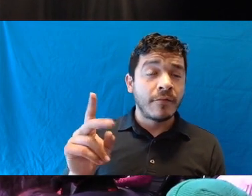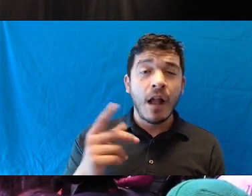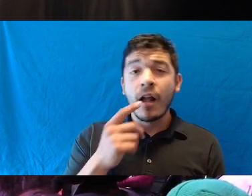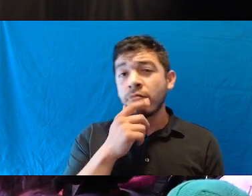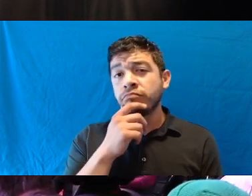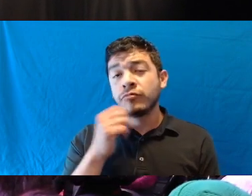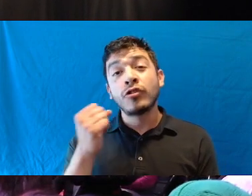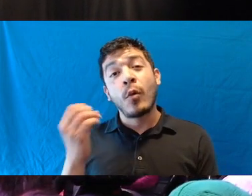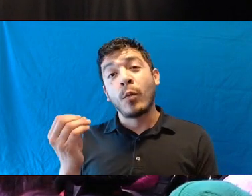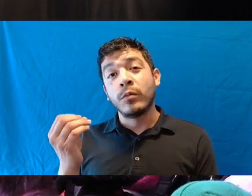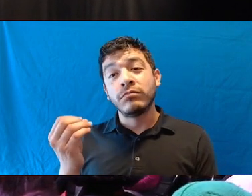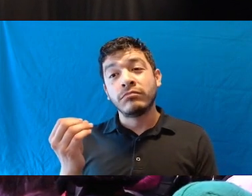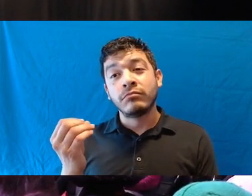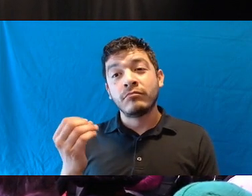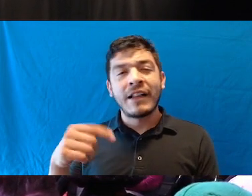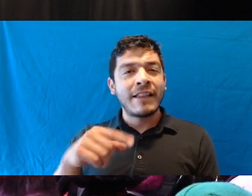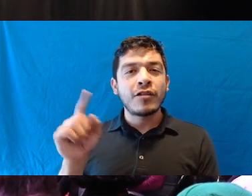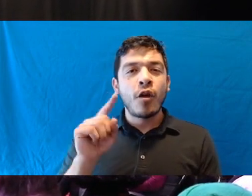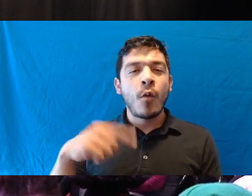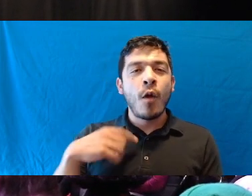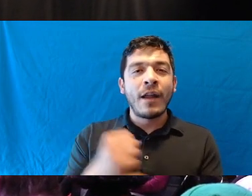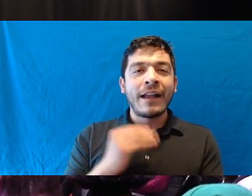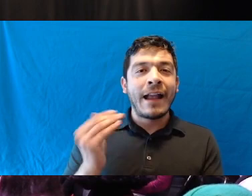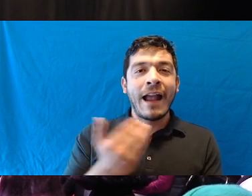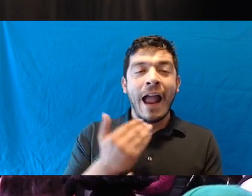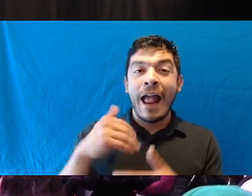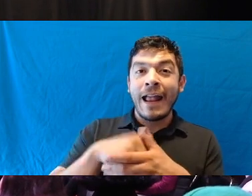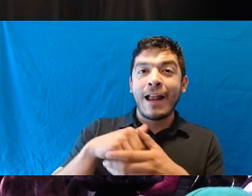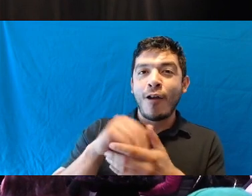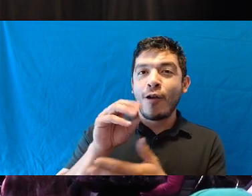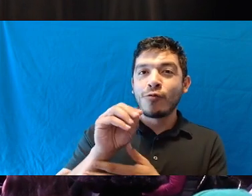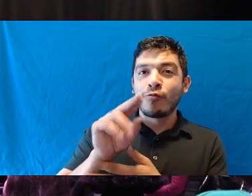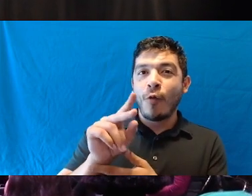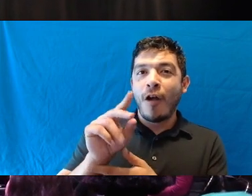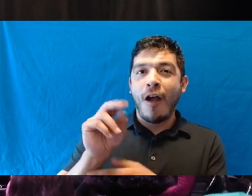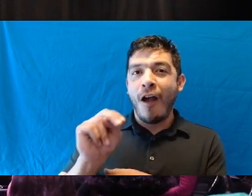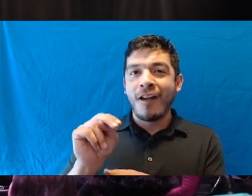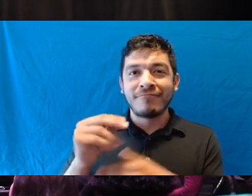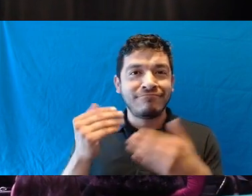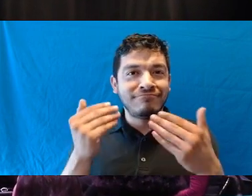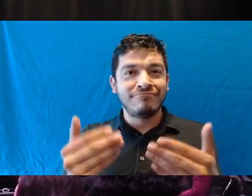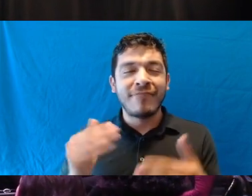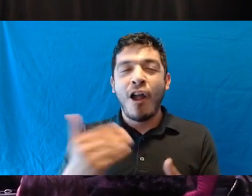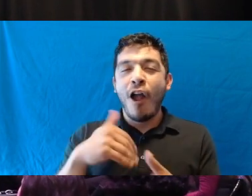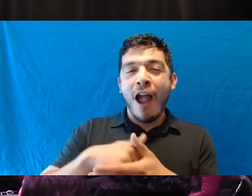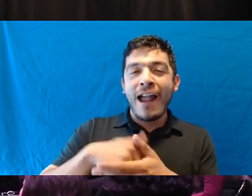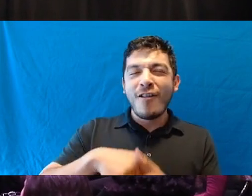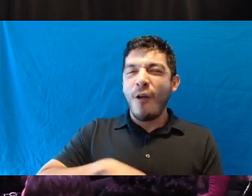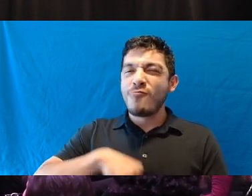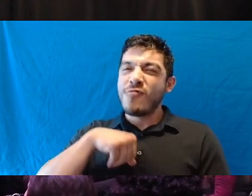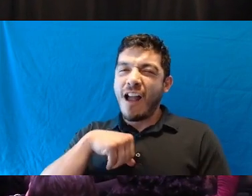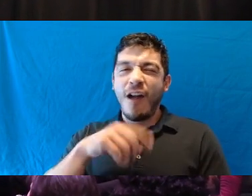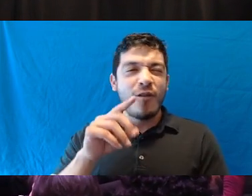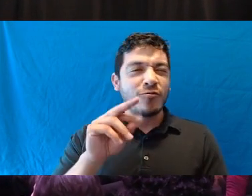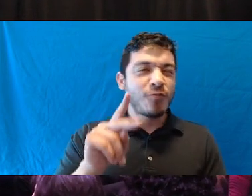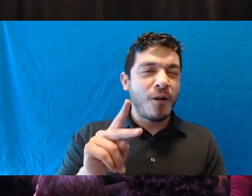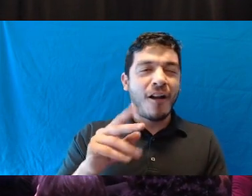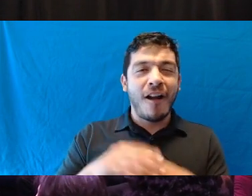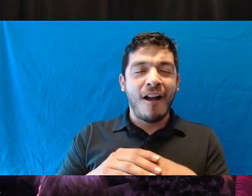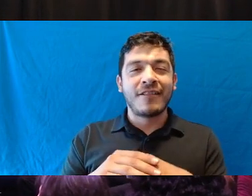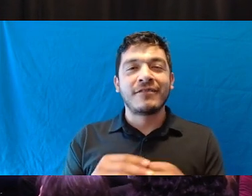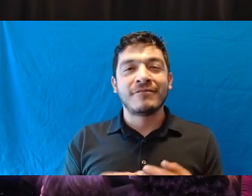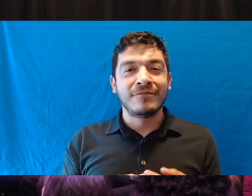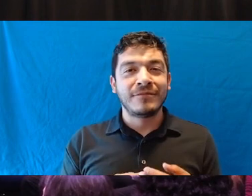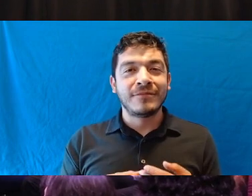This is where we get our inner dork on, champions, our inner proud dork on. So, many of you do not